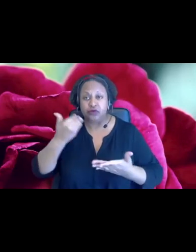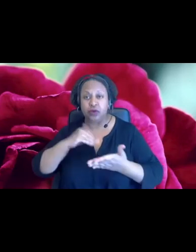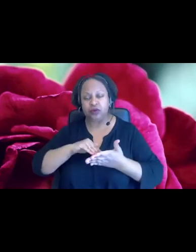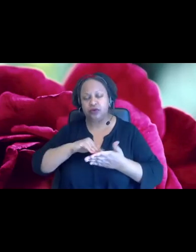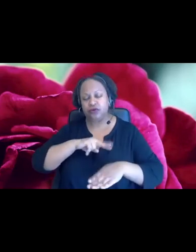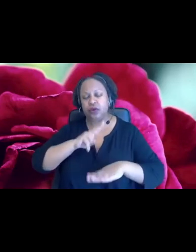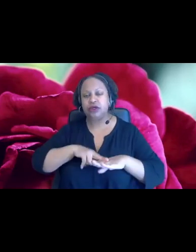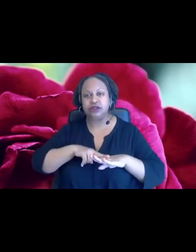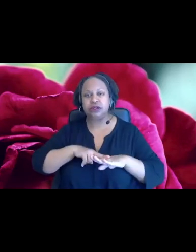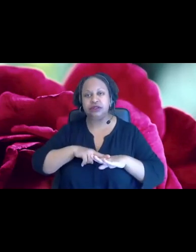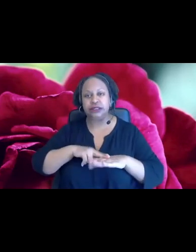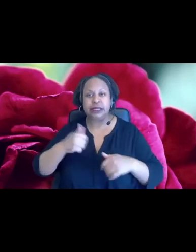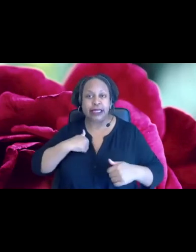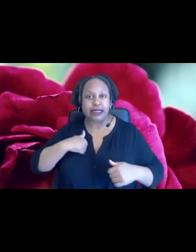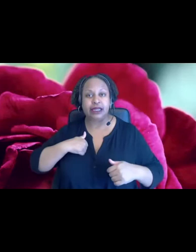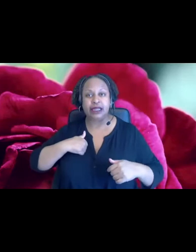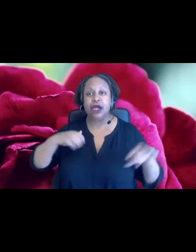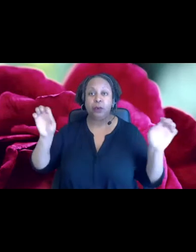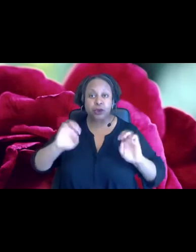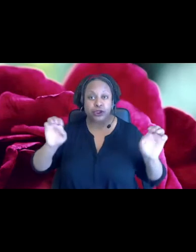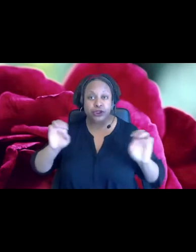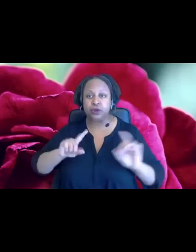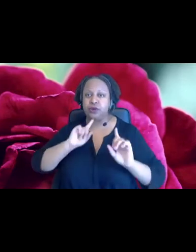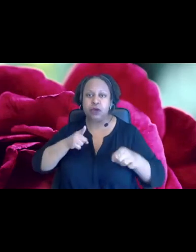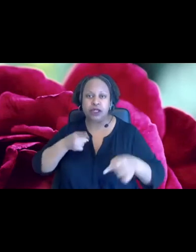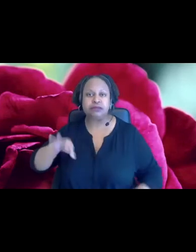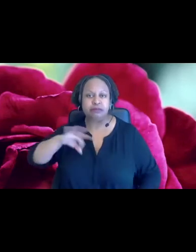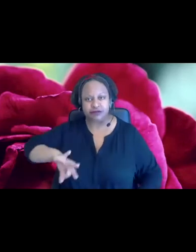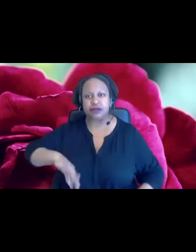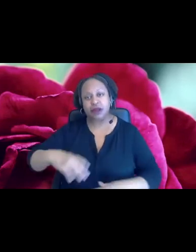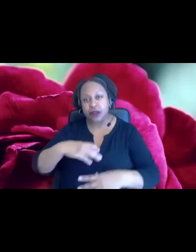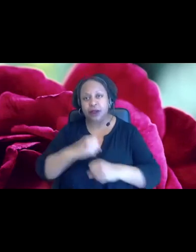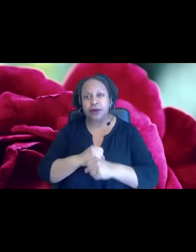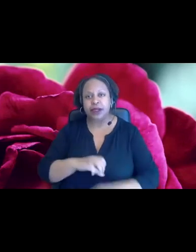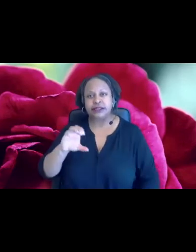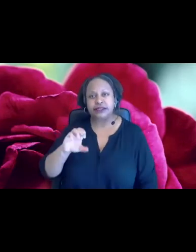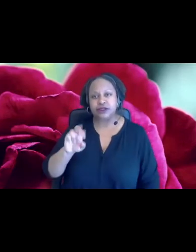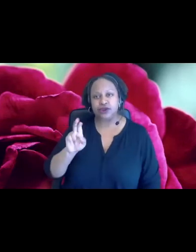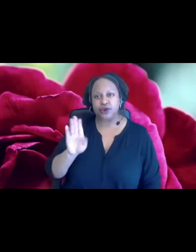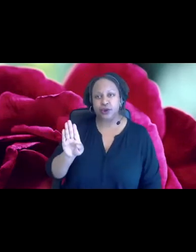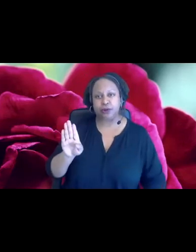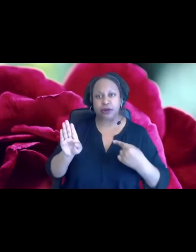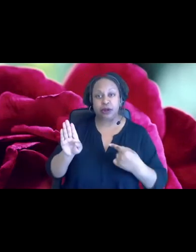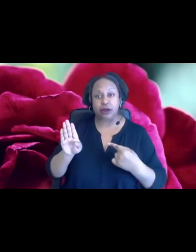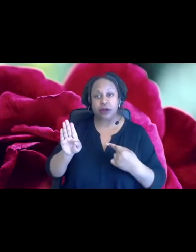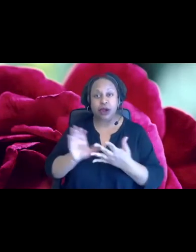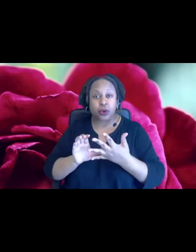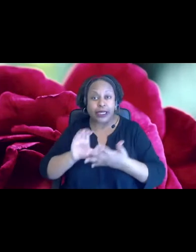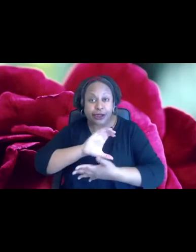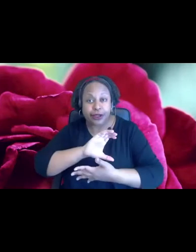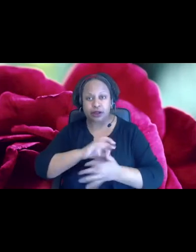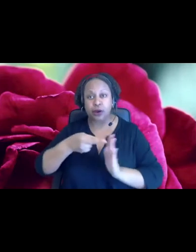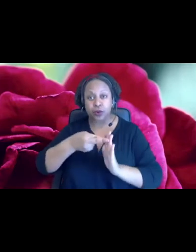response benefit, and the question around the criteria for being able to be eligible,